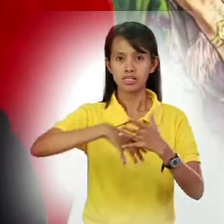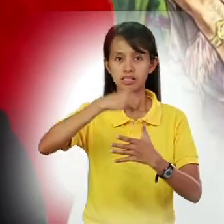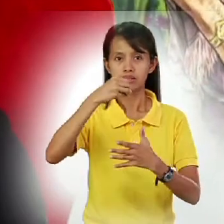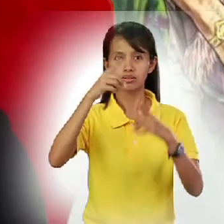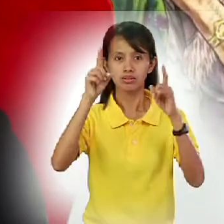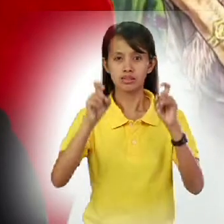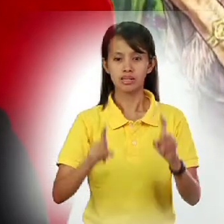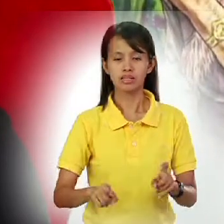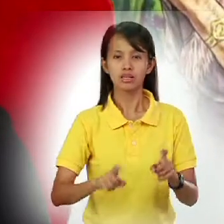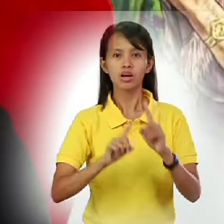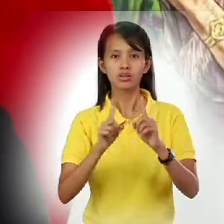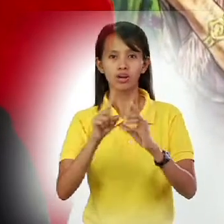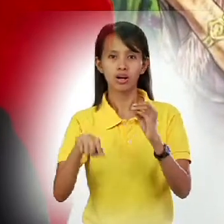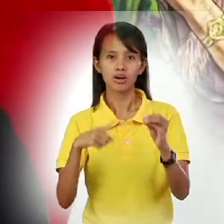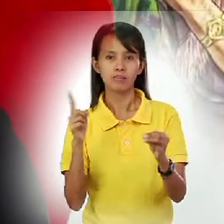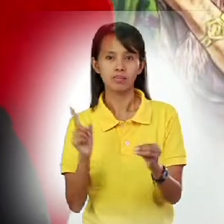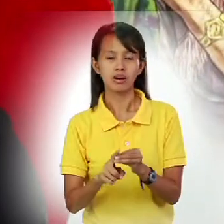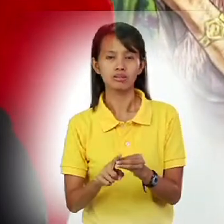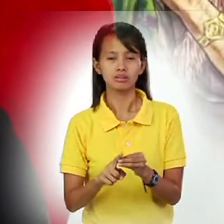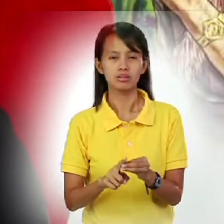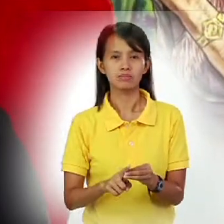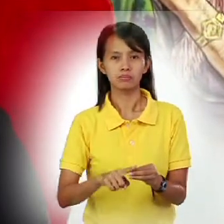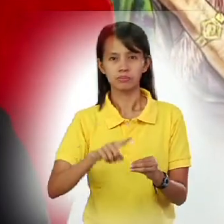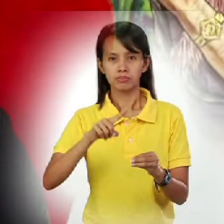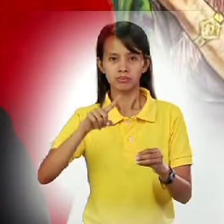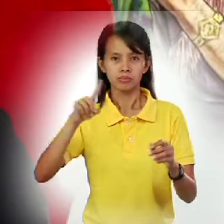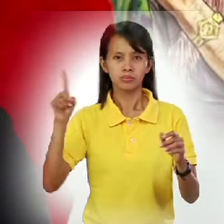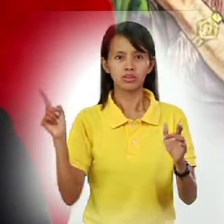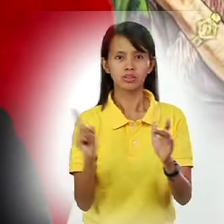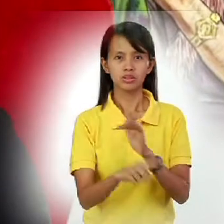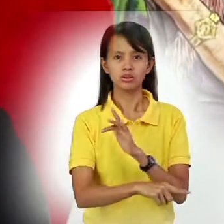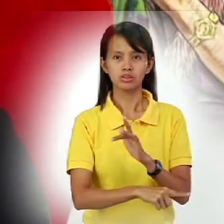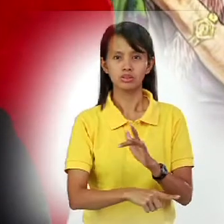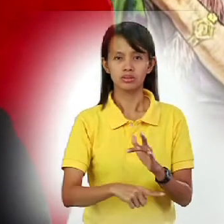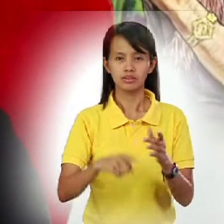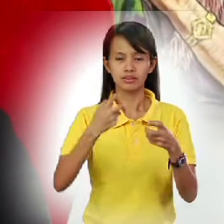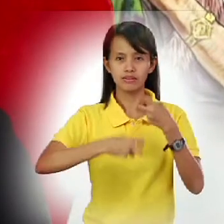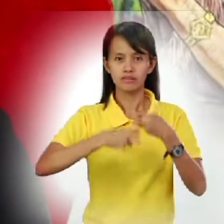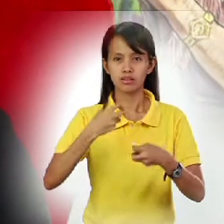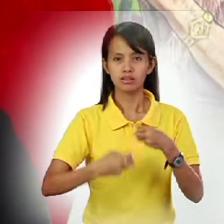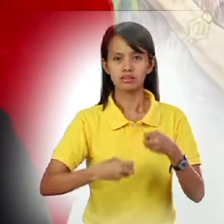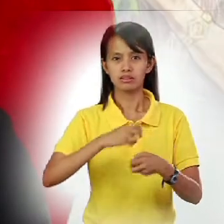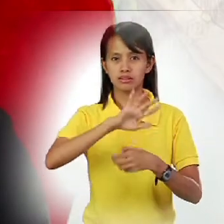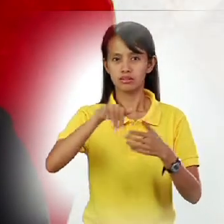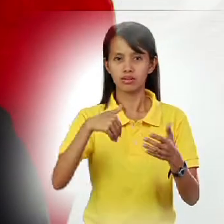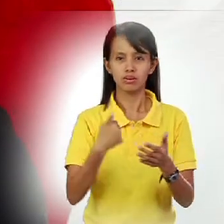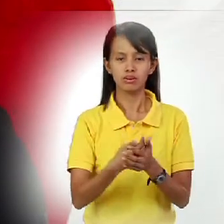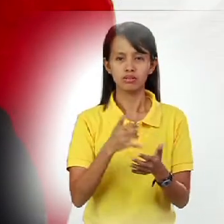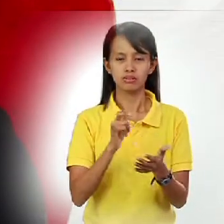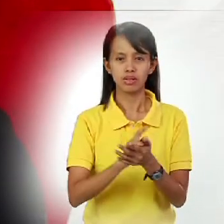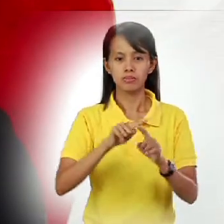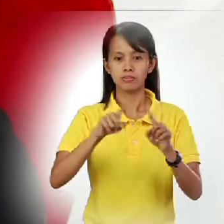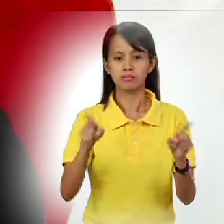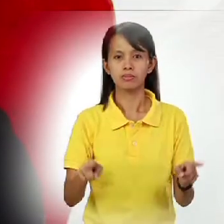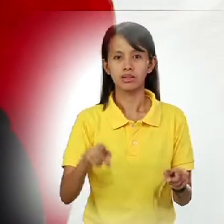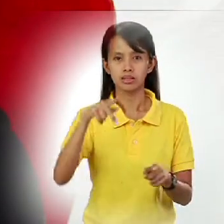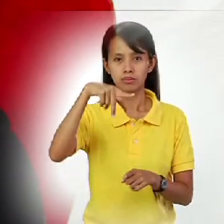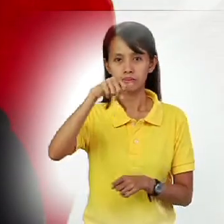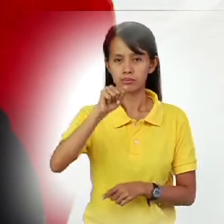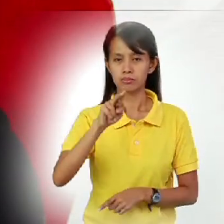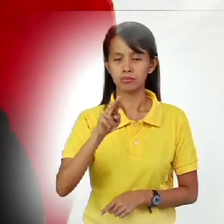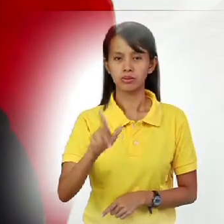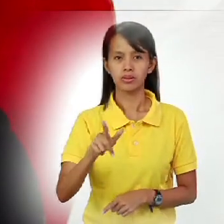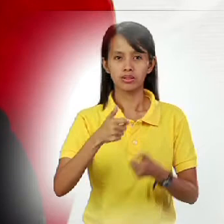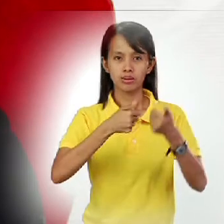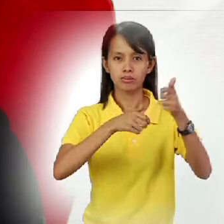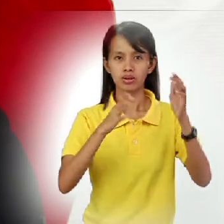exterior tests. He talks about persecutions, difficulties, and all of that. But St. Paul, the